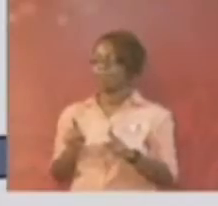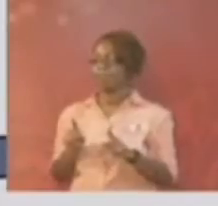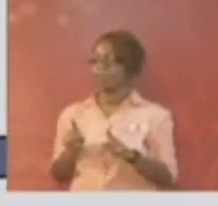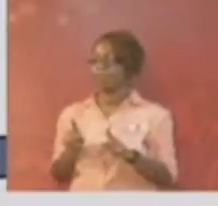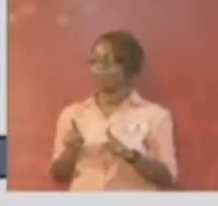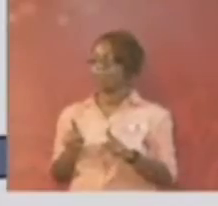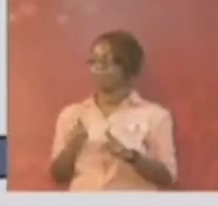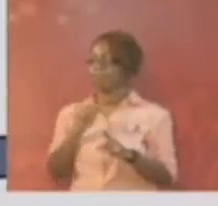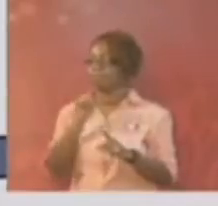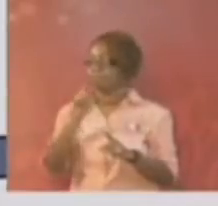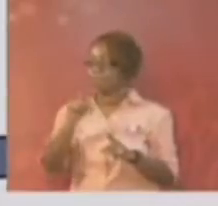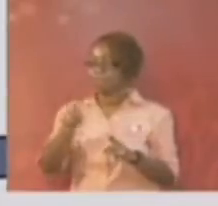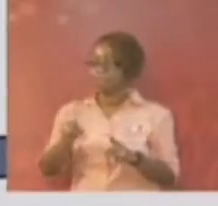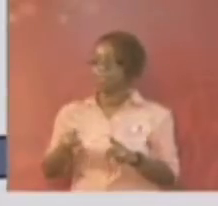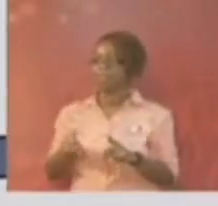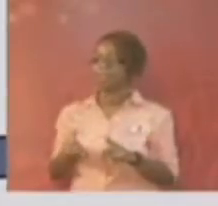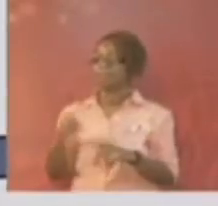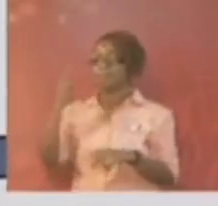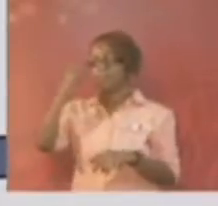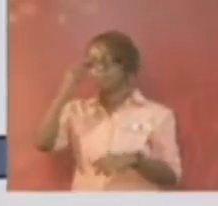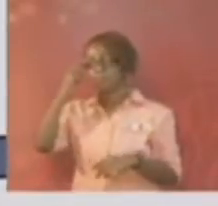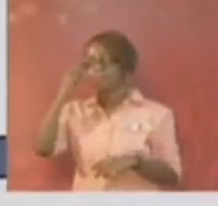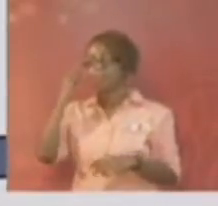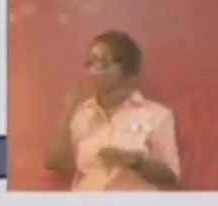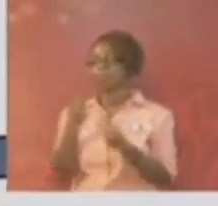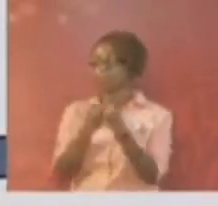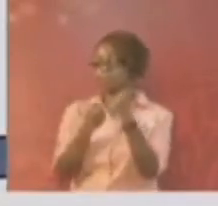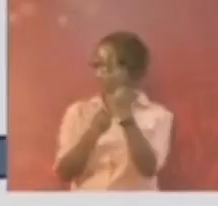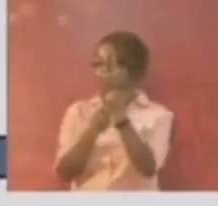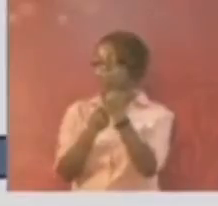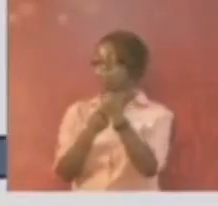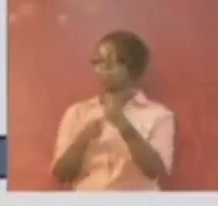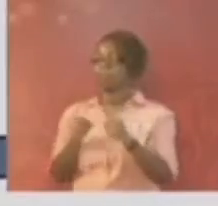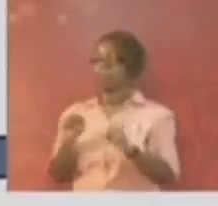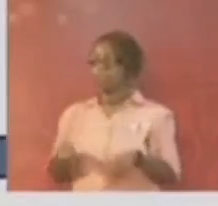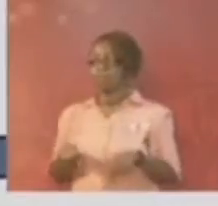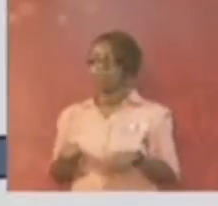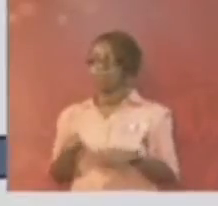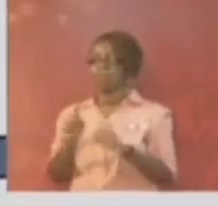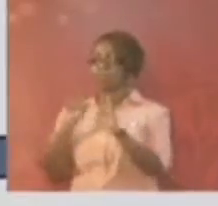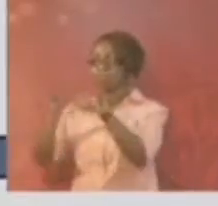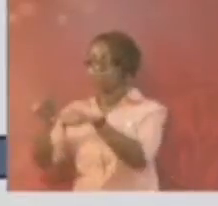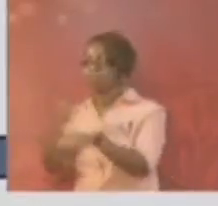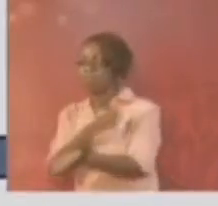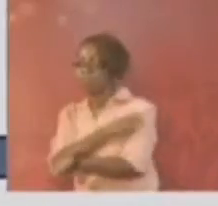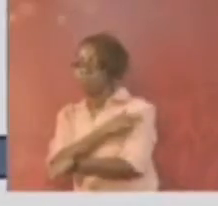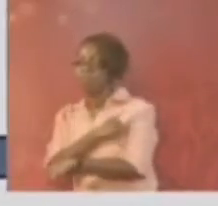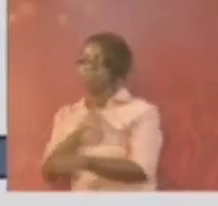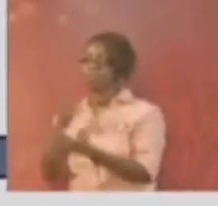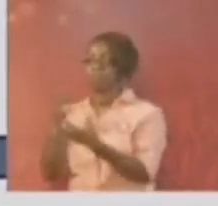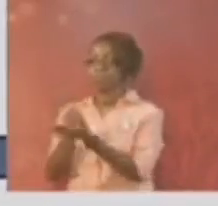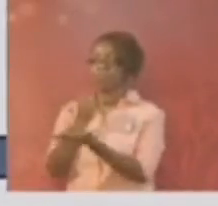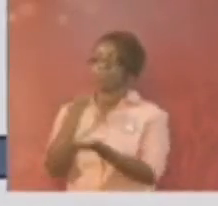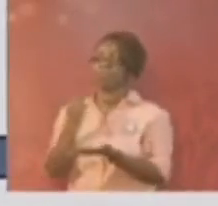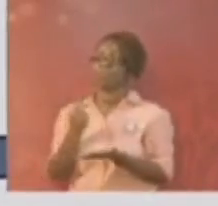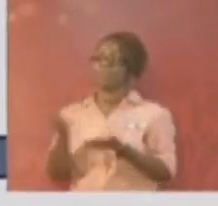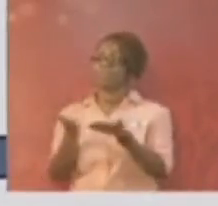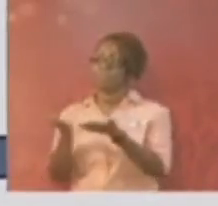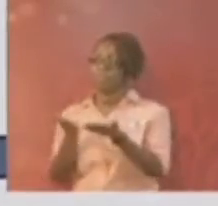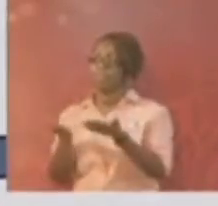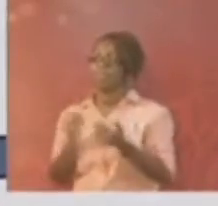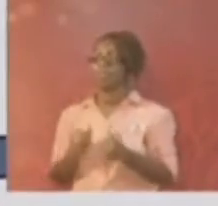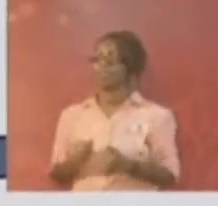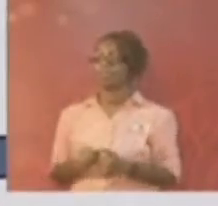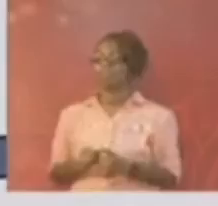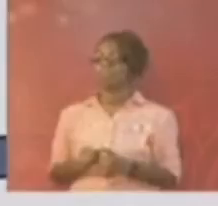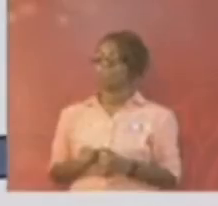support. What we've done is adapted that latter service, the stress relief center, to serve the